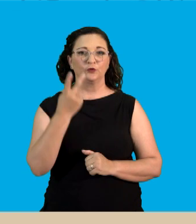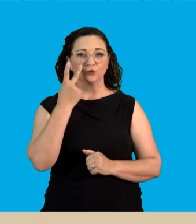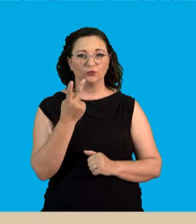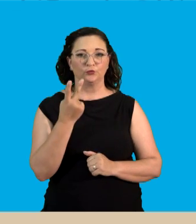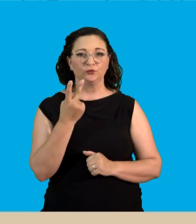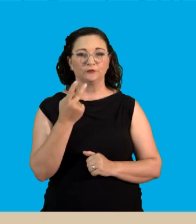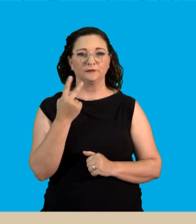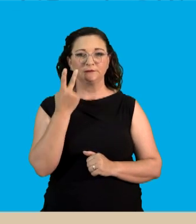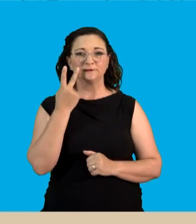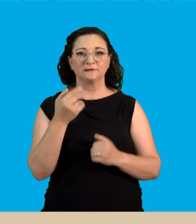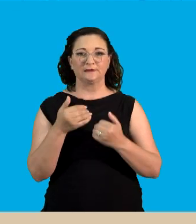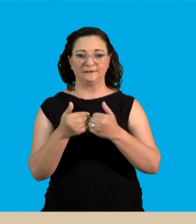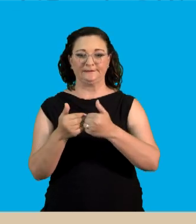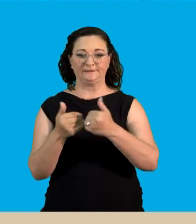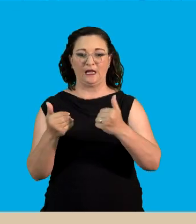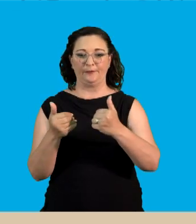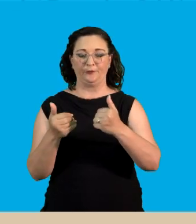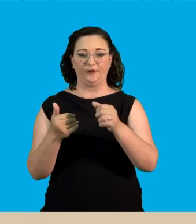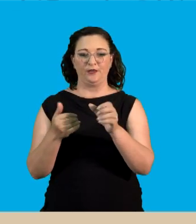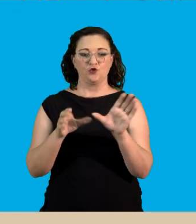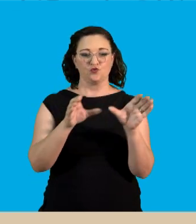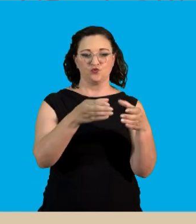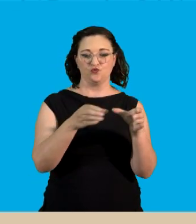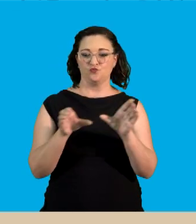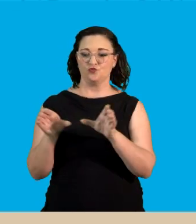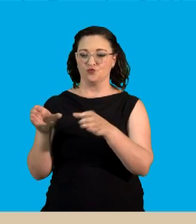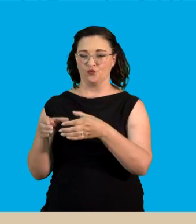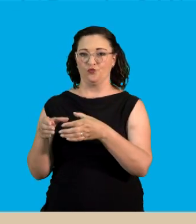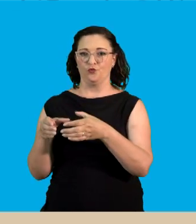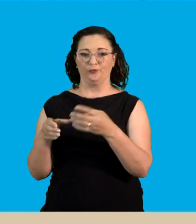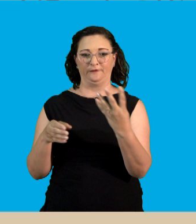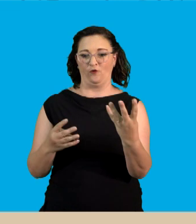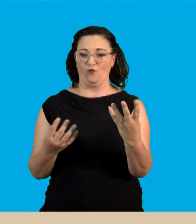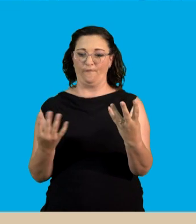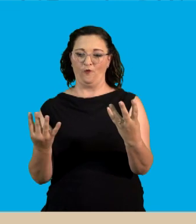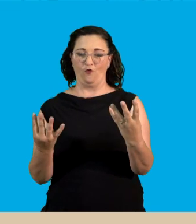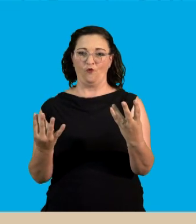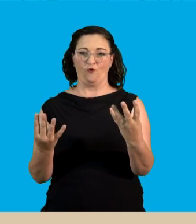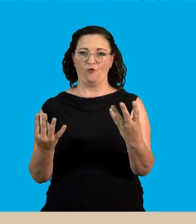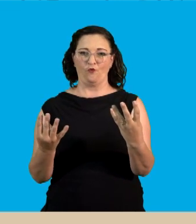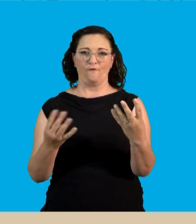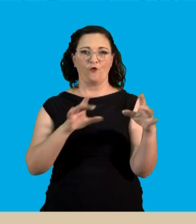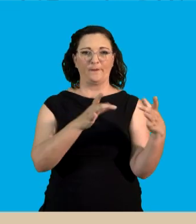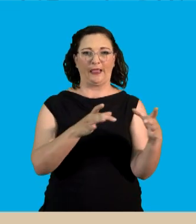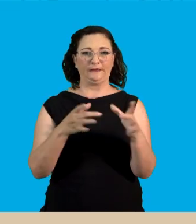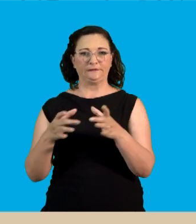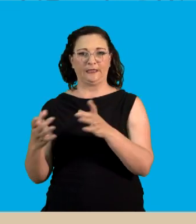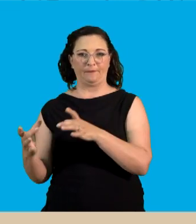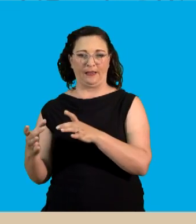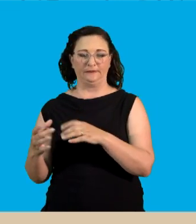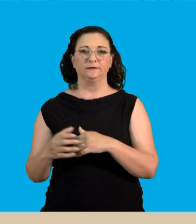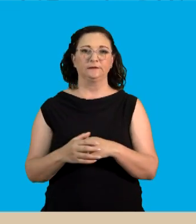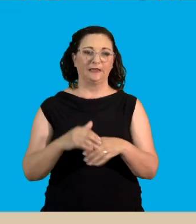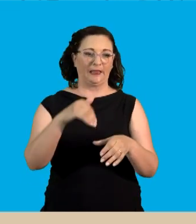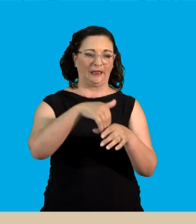asteroid belt, if you look at it, it is separating the two types, the two groups of my planets. Remember, I